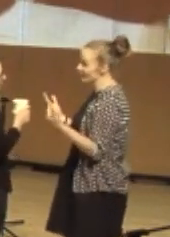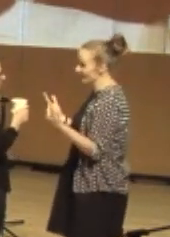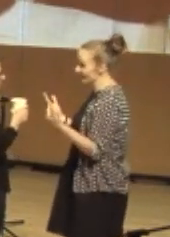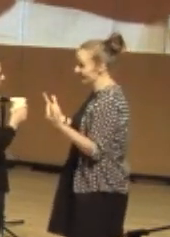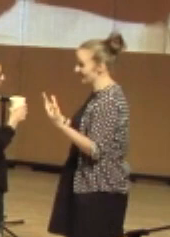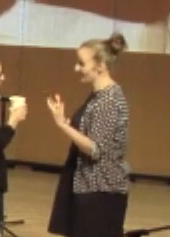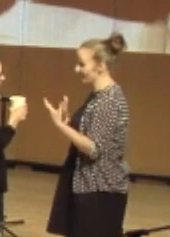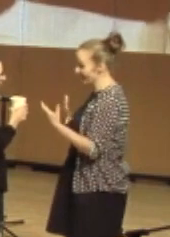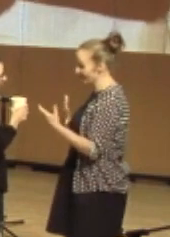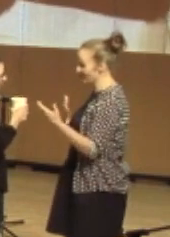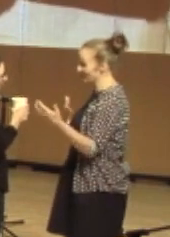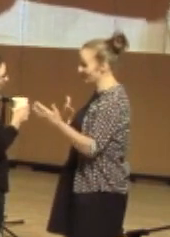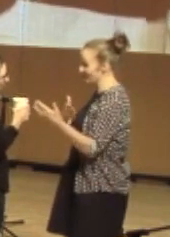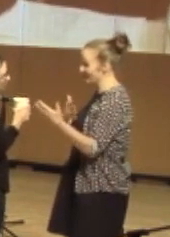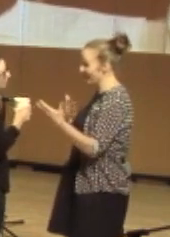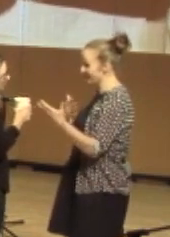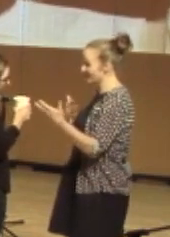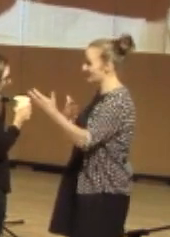my